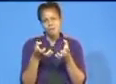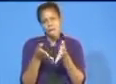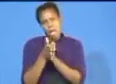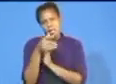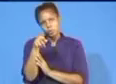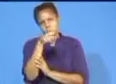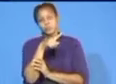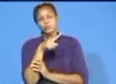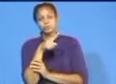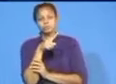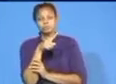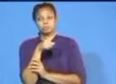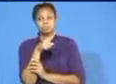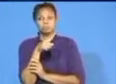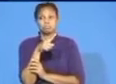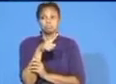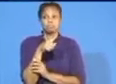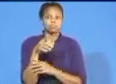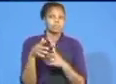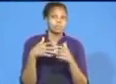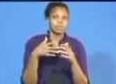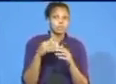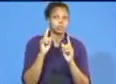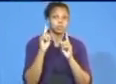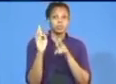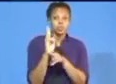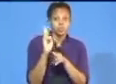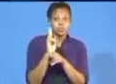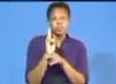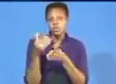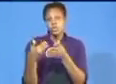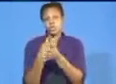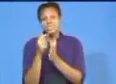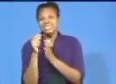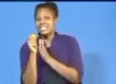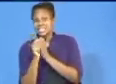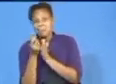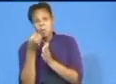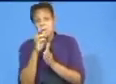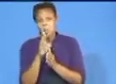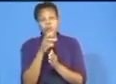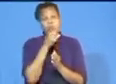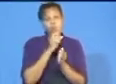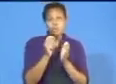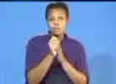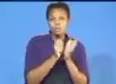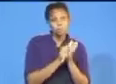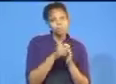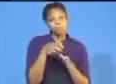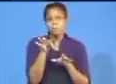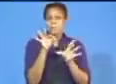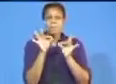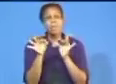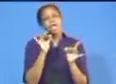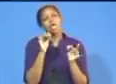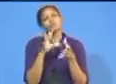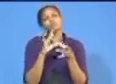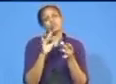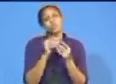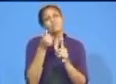you, whether you go to the New Testament or the Old Testament, could I ask you to pick a story of your own